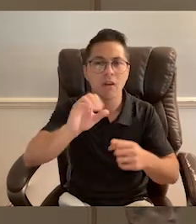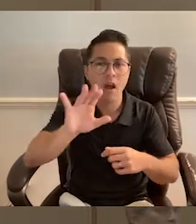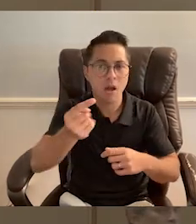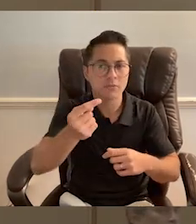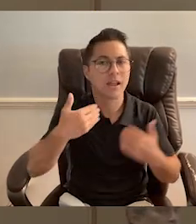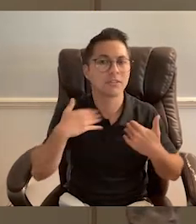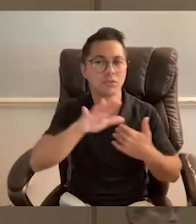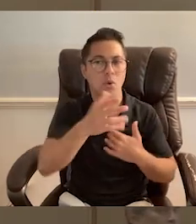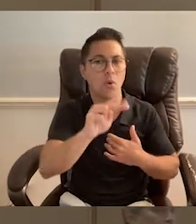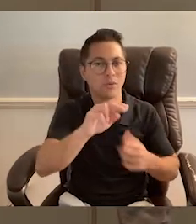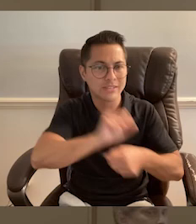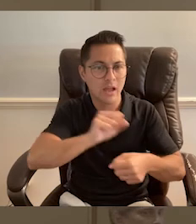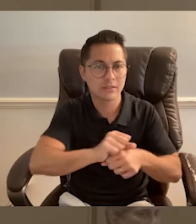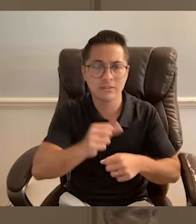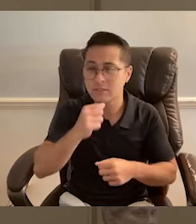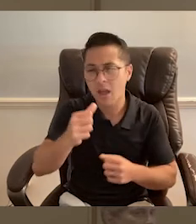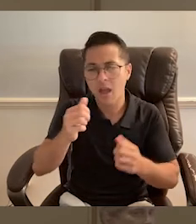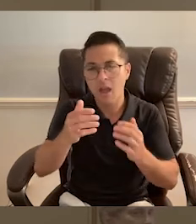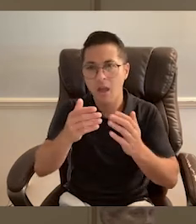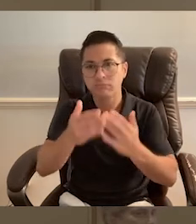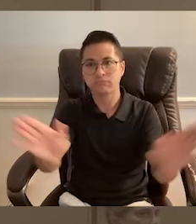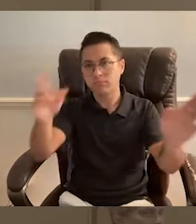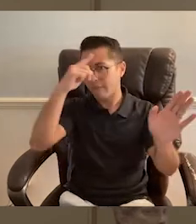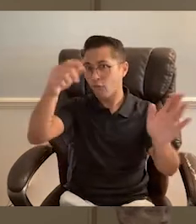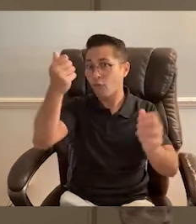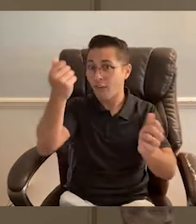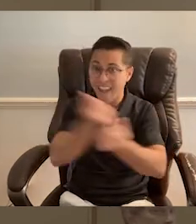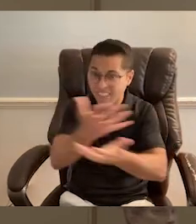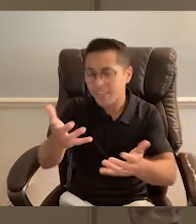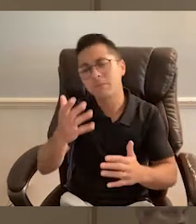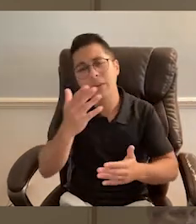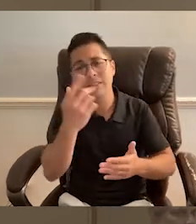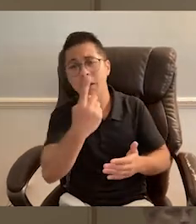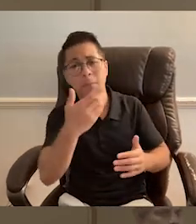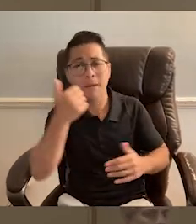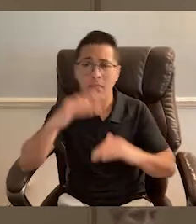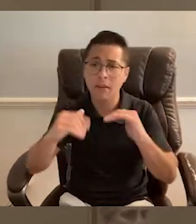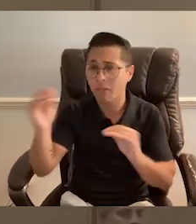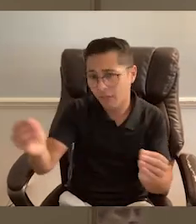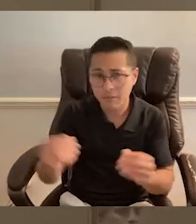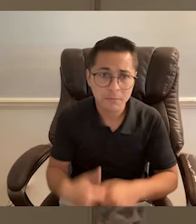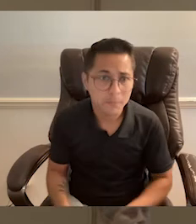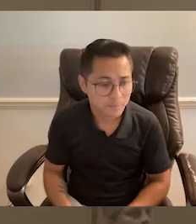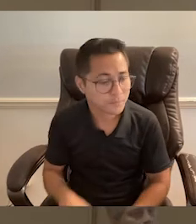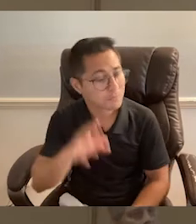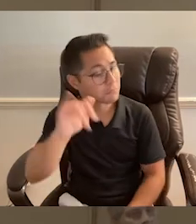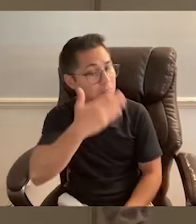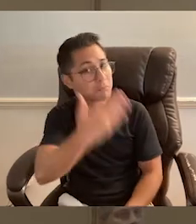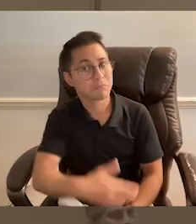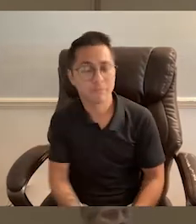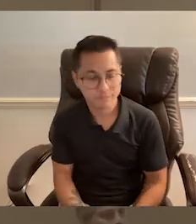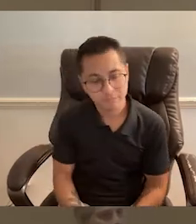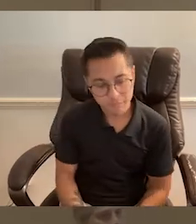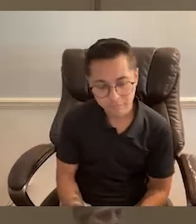mean, when you were talking about the visually impaired and that delay, obviously that delay is pretty critical. Right.